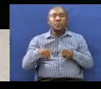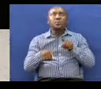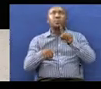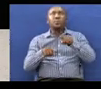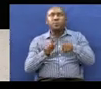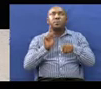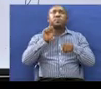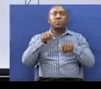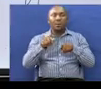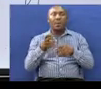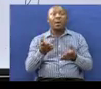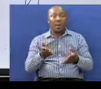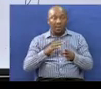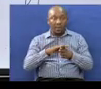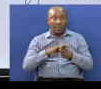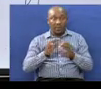is used